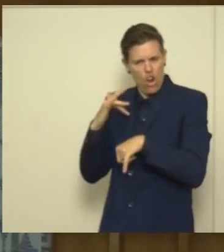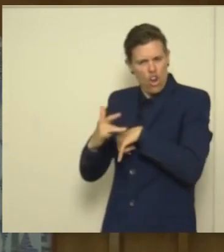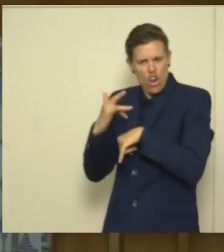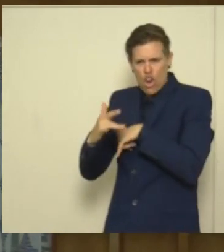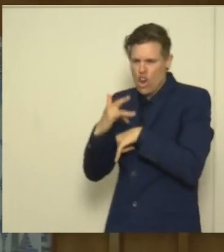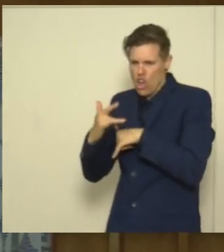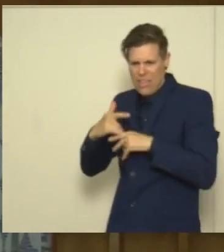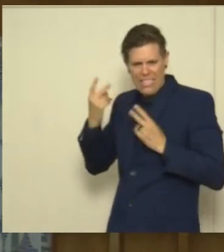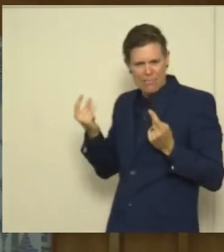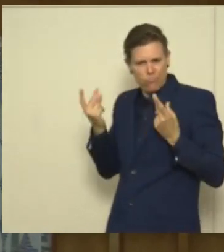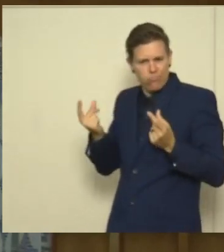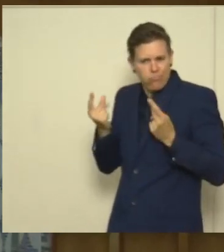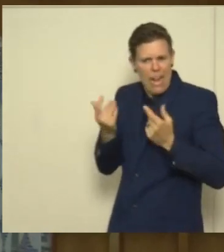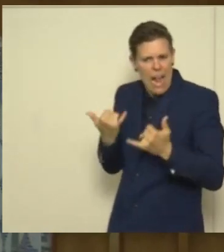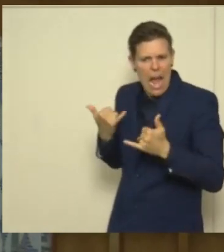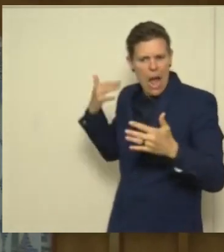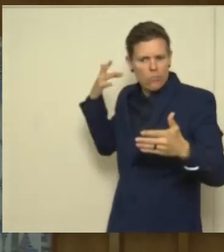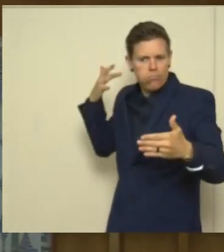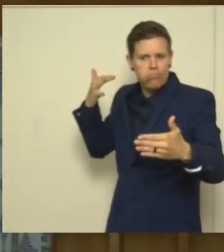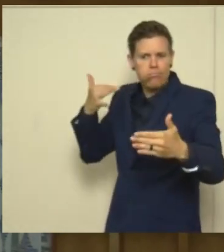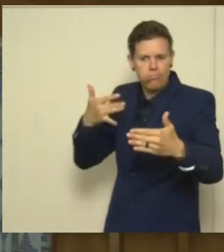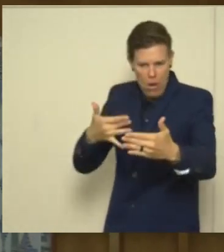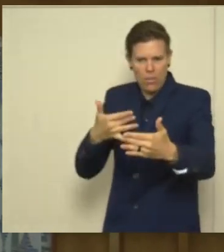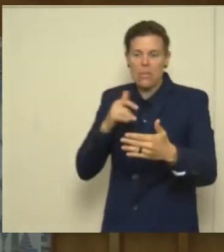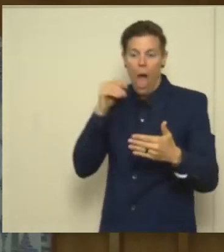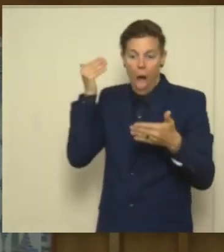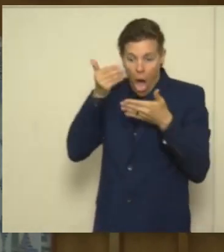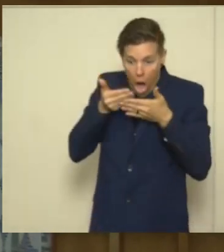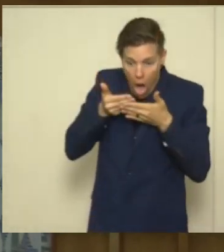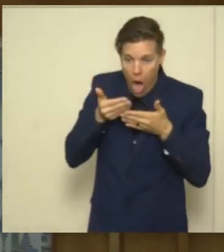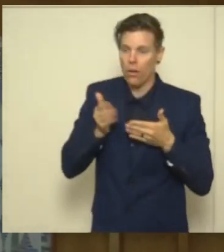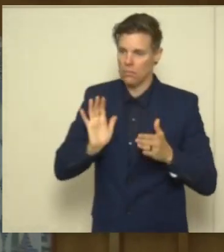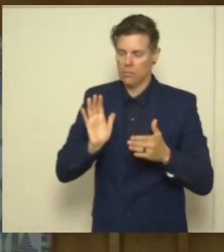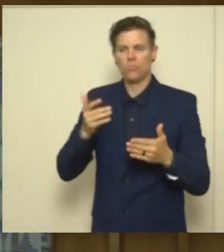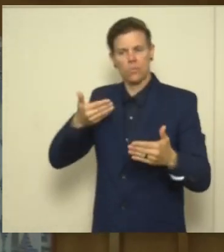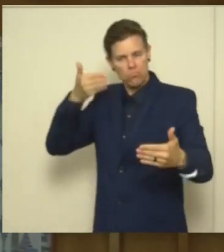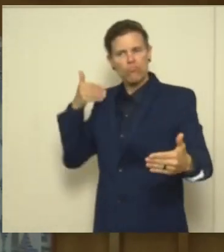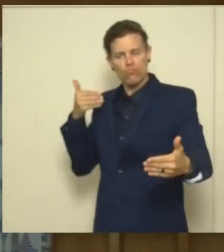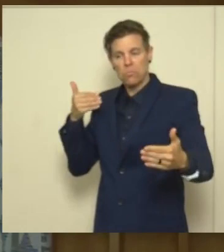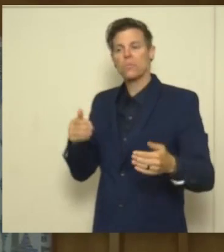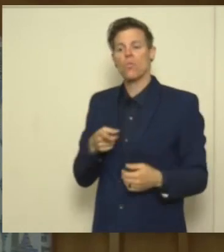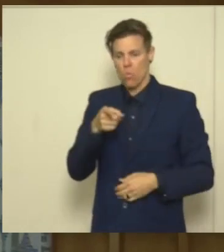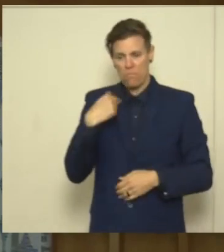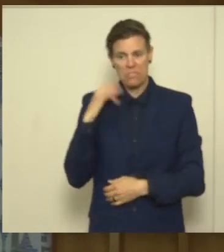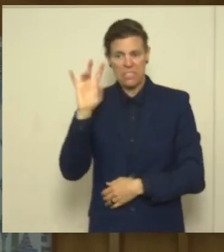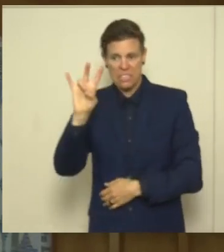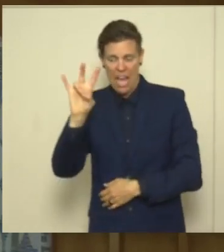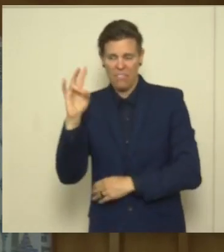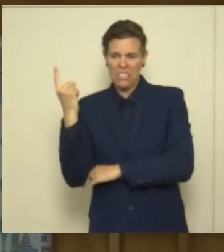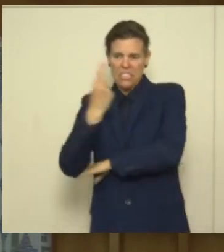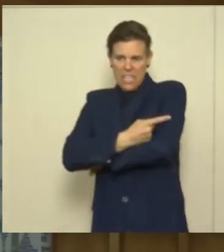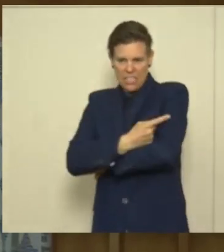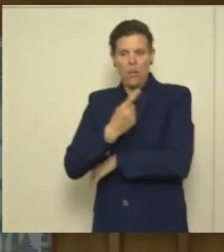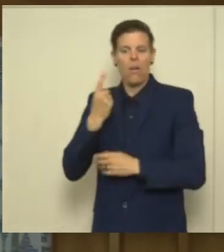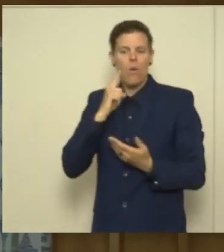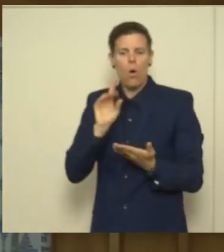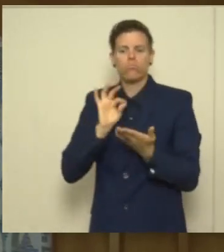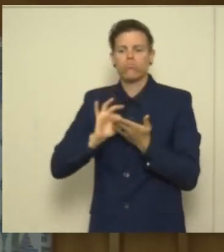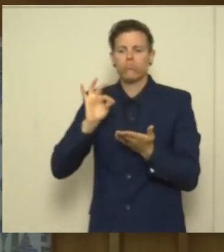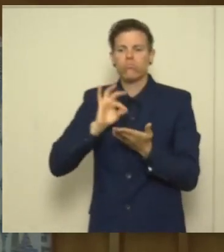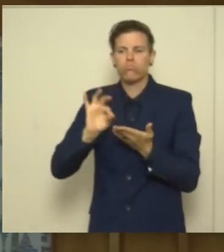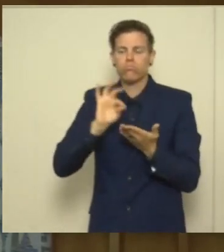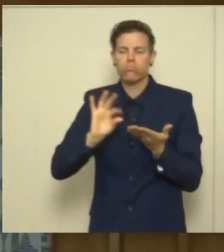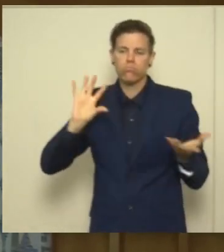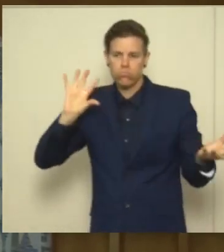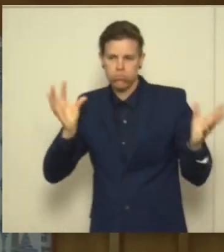have now up to 7 days in advance of an election for counties that mail out 15,000 ballots or